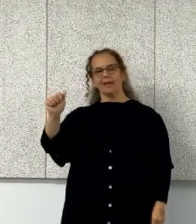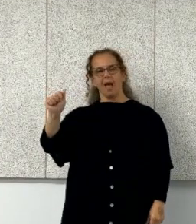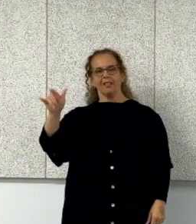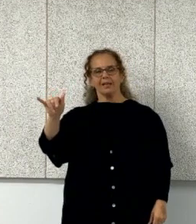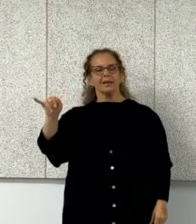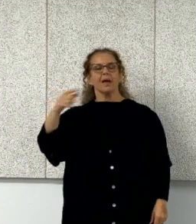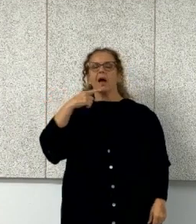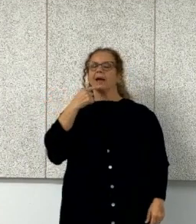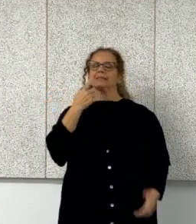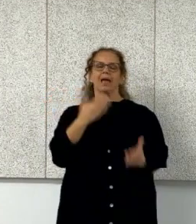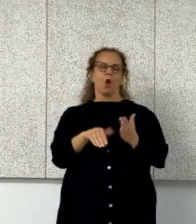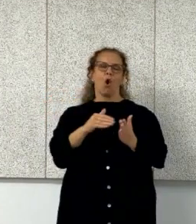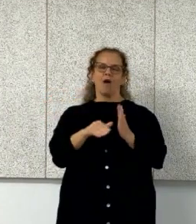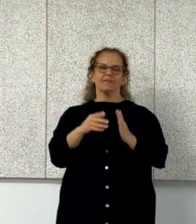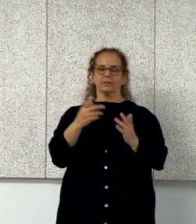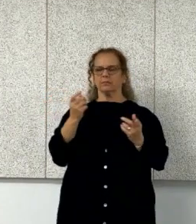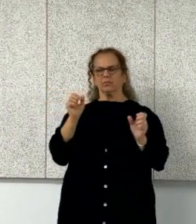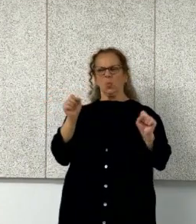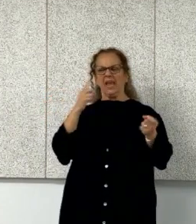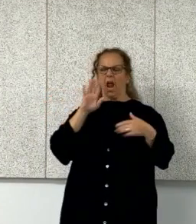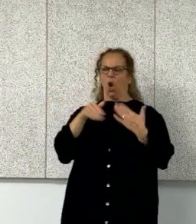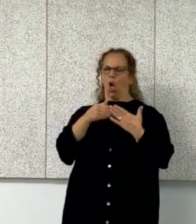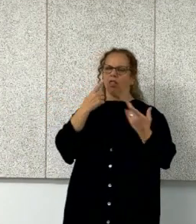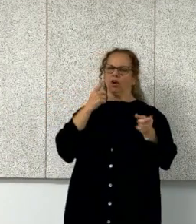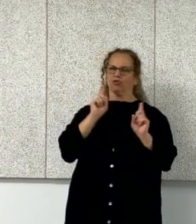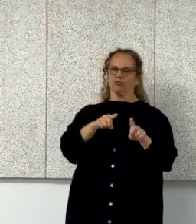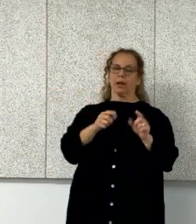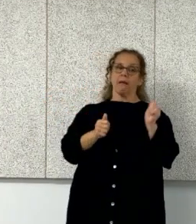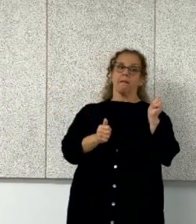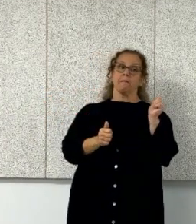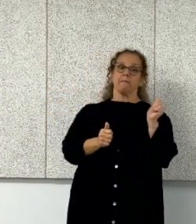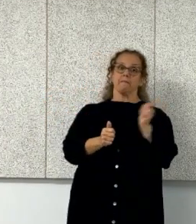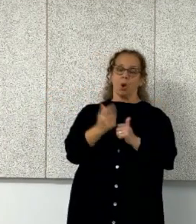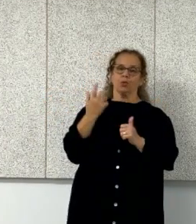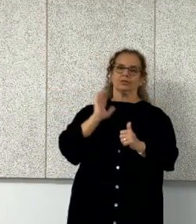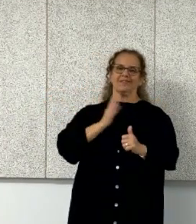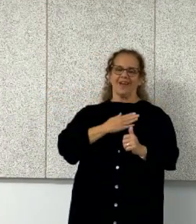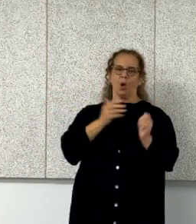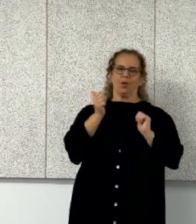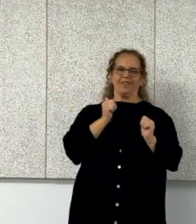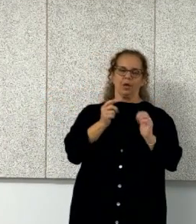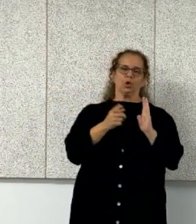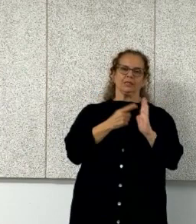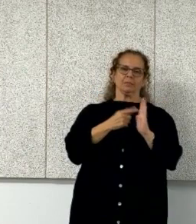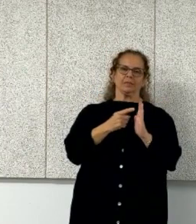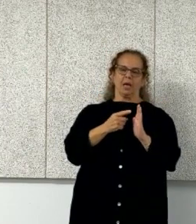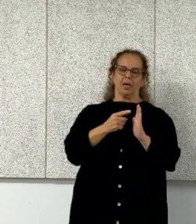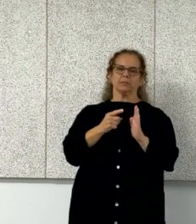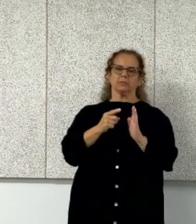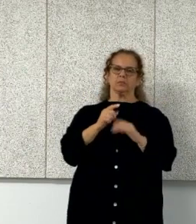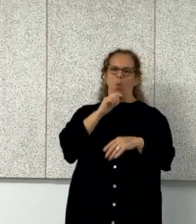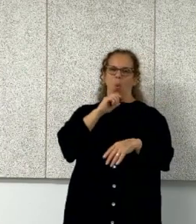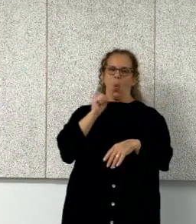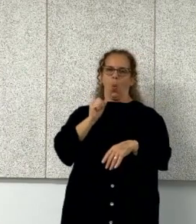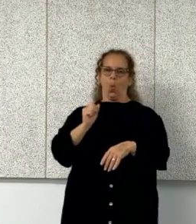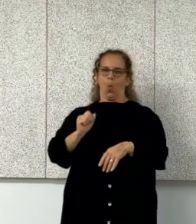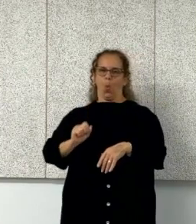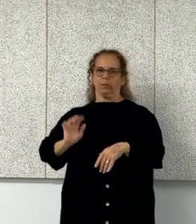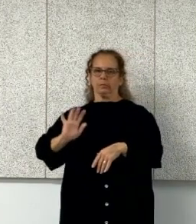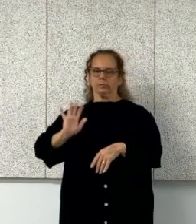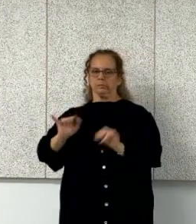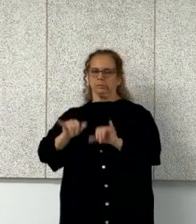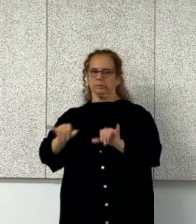this all the time. I think we can all agree that a lot of our industry's practices at times can be antiquated, or there's a lot that we can learn from looking at,